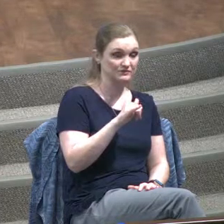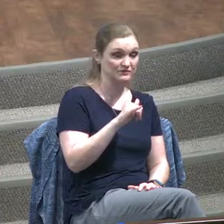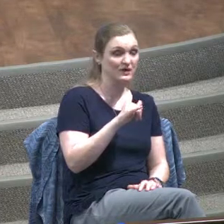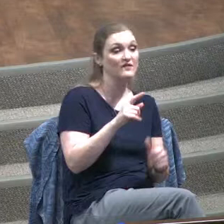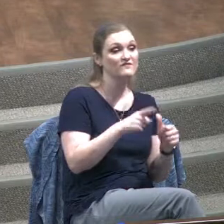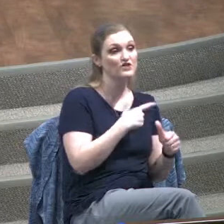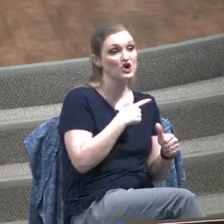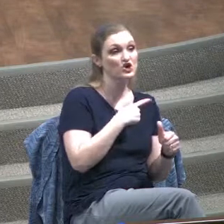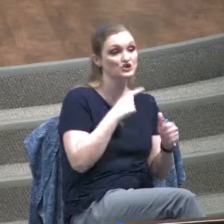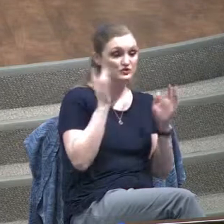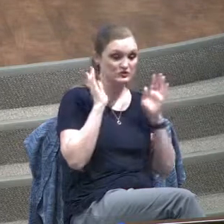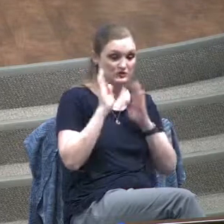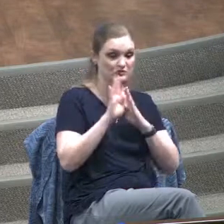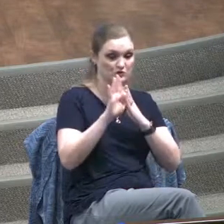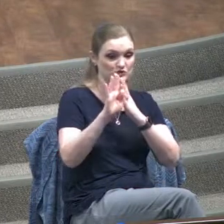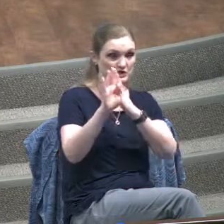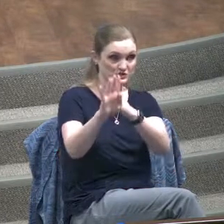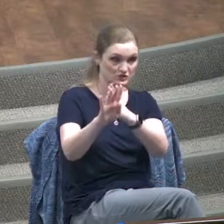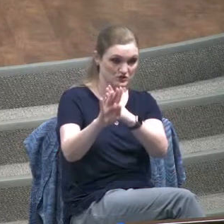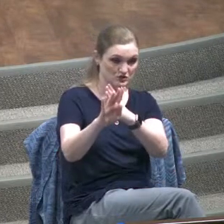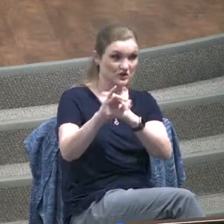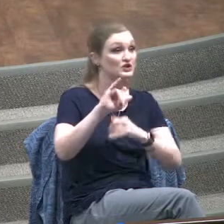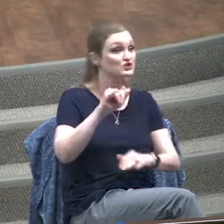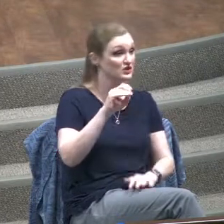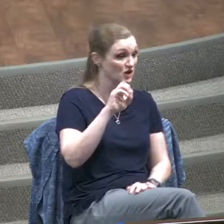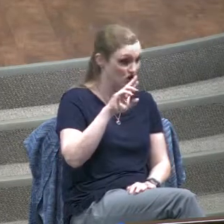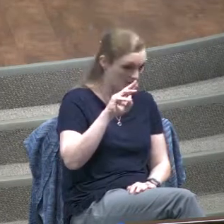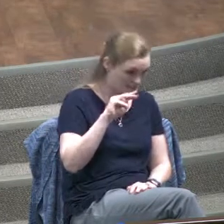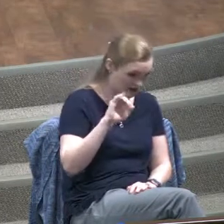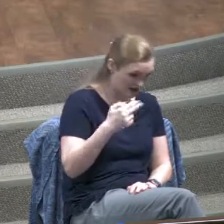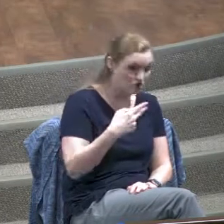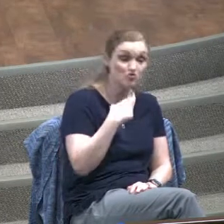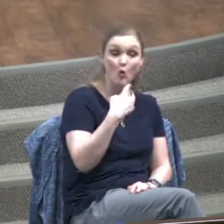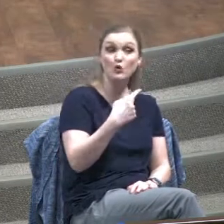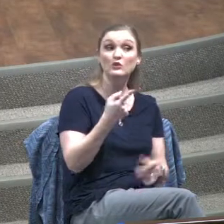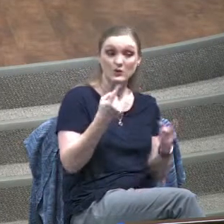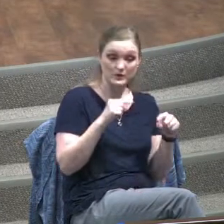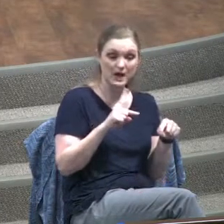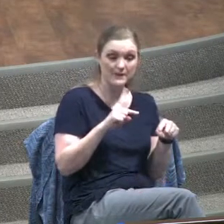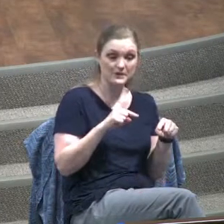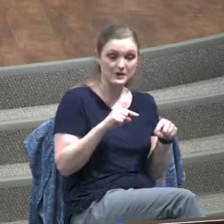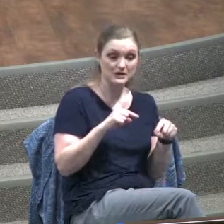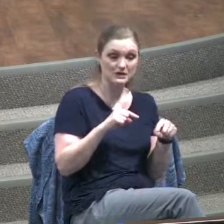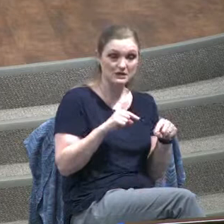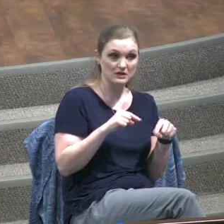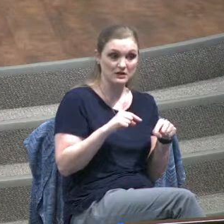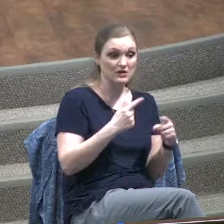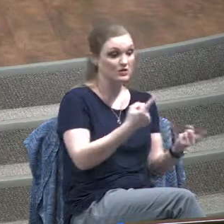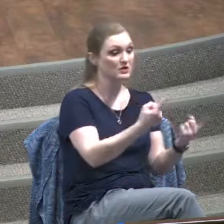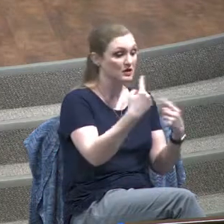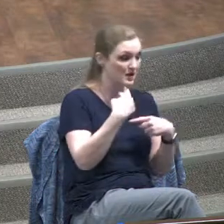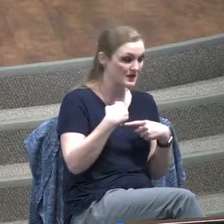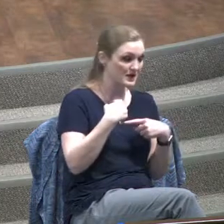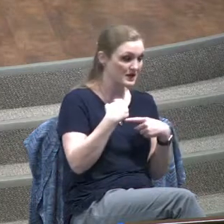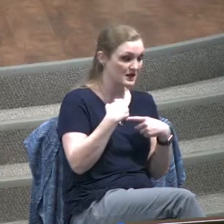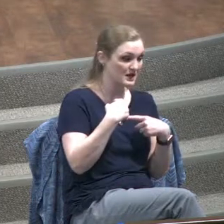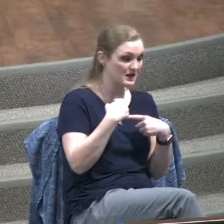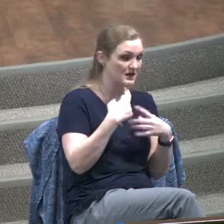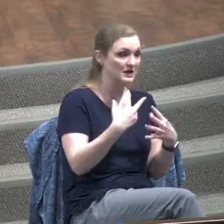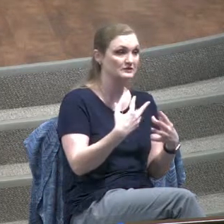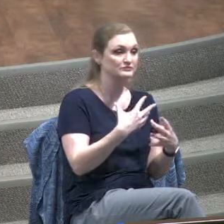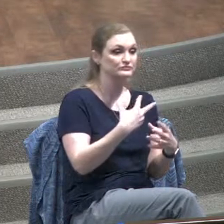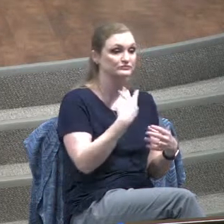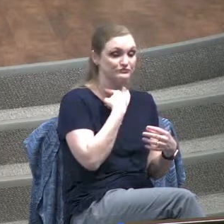first deportation, Jeremiah told them, here's what's going to happen. They're going to come in, they're going to take us, they're